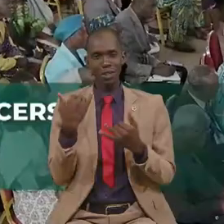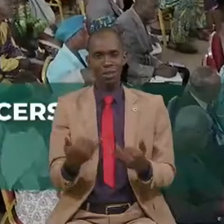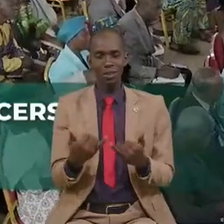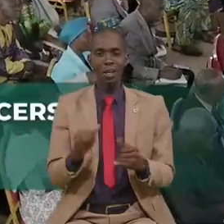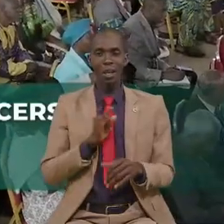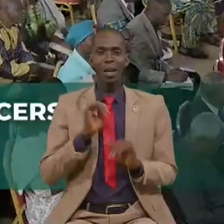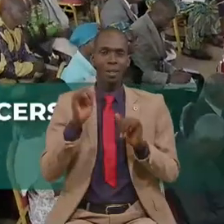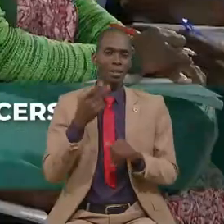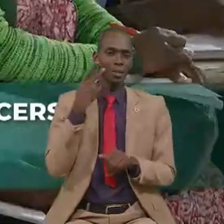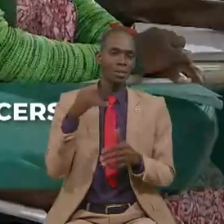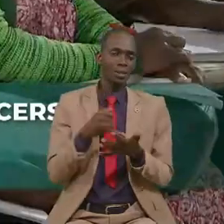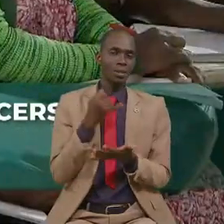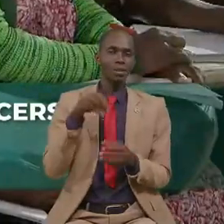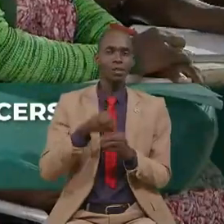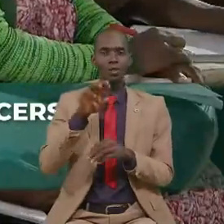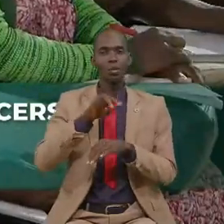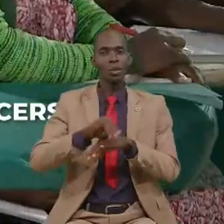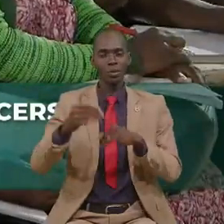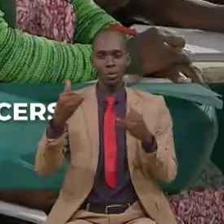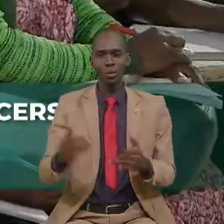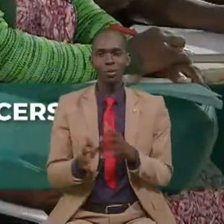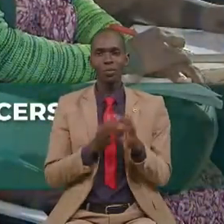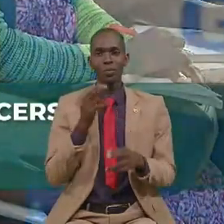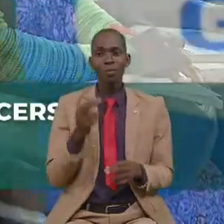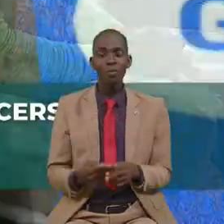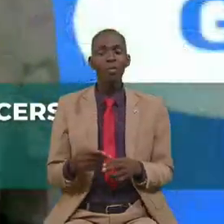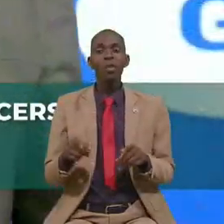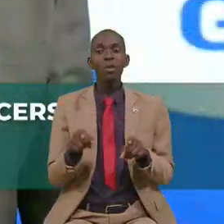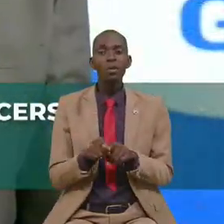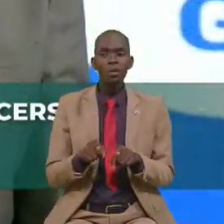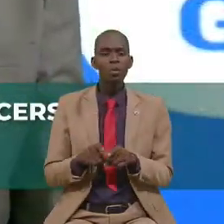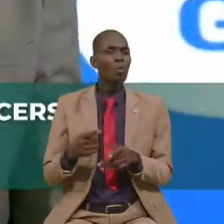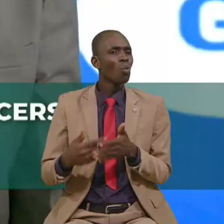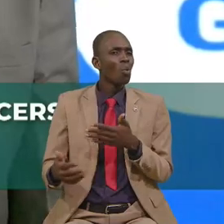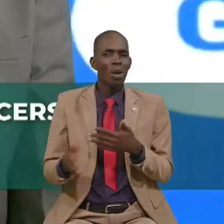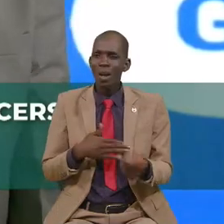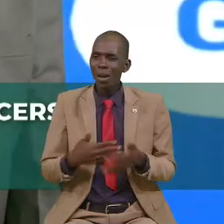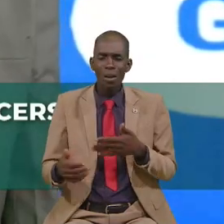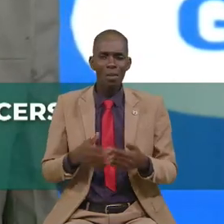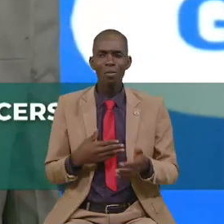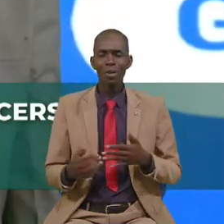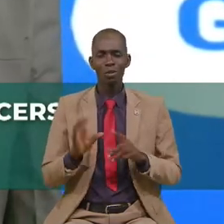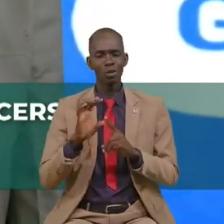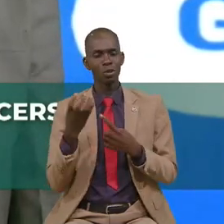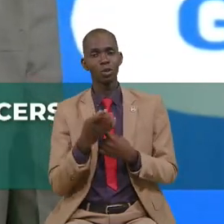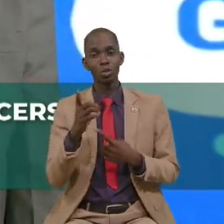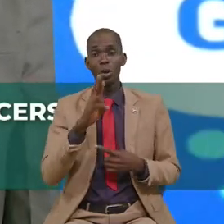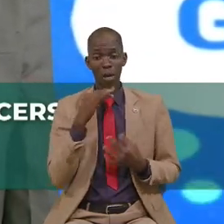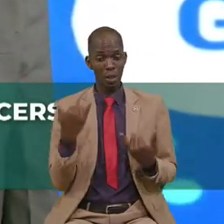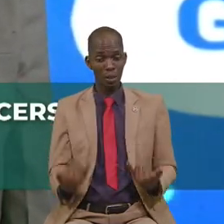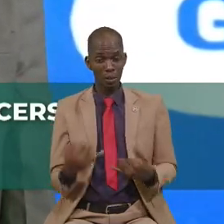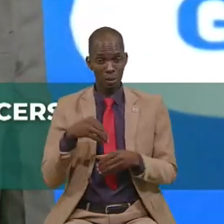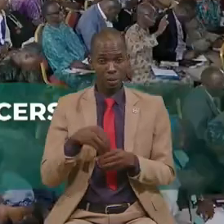in your ministry already. Amen. Even if whatever condition you are in now, that condition will